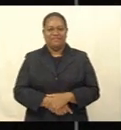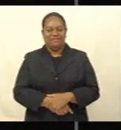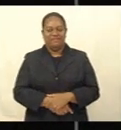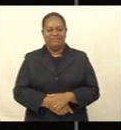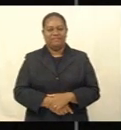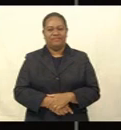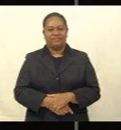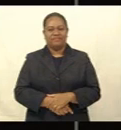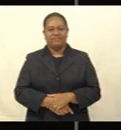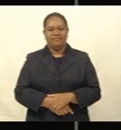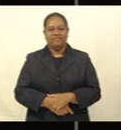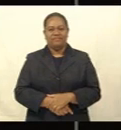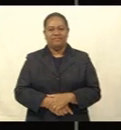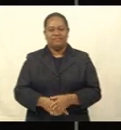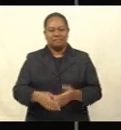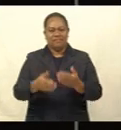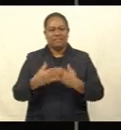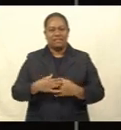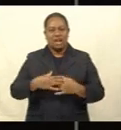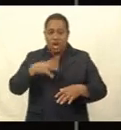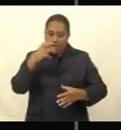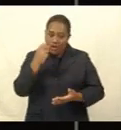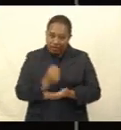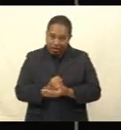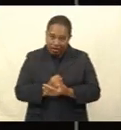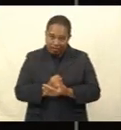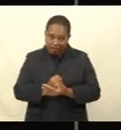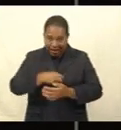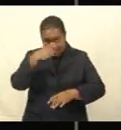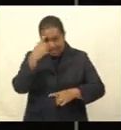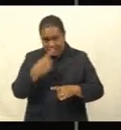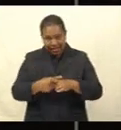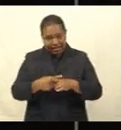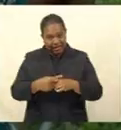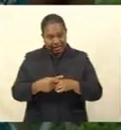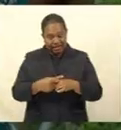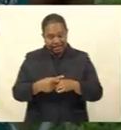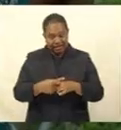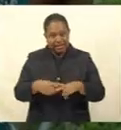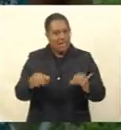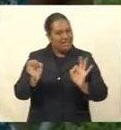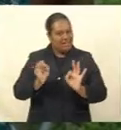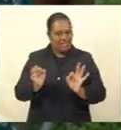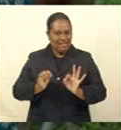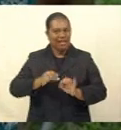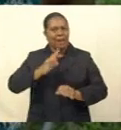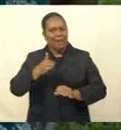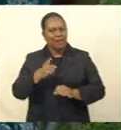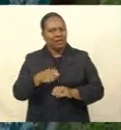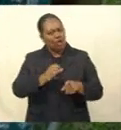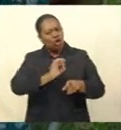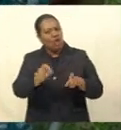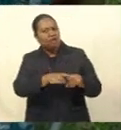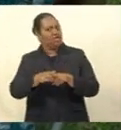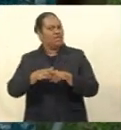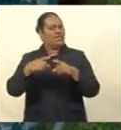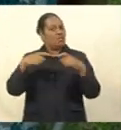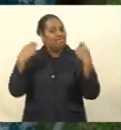much, Aquila. No confirmed cases, no reason for celebration. The warning comes as